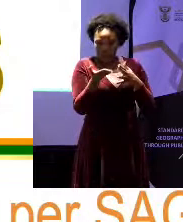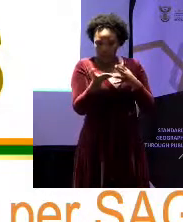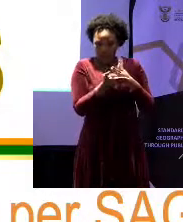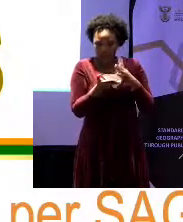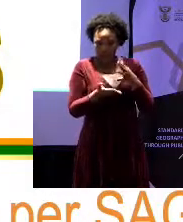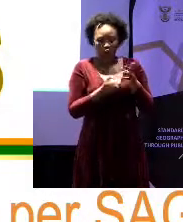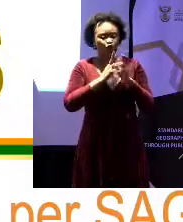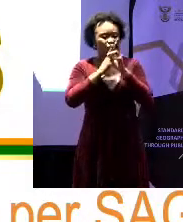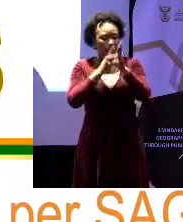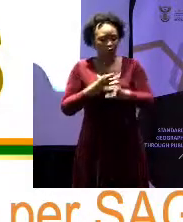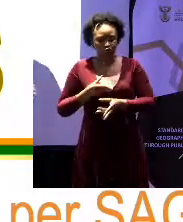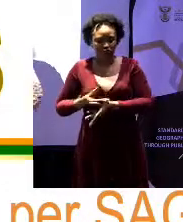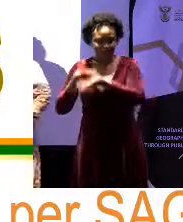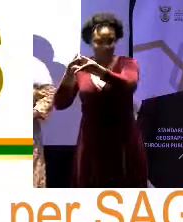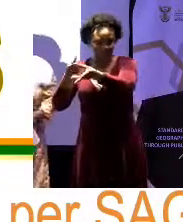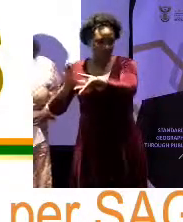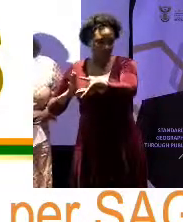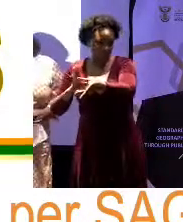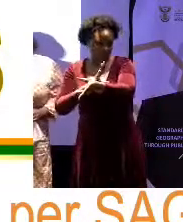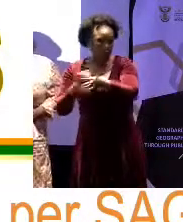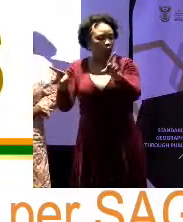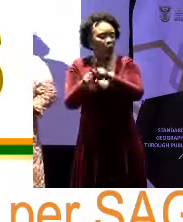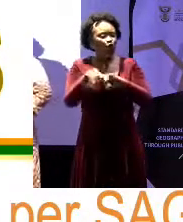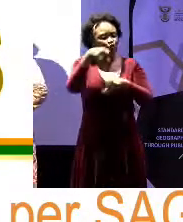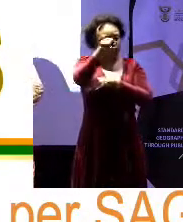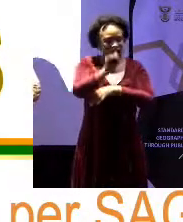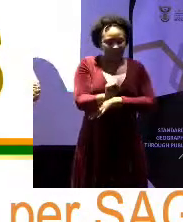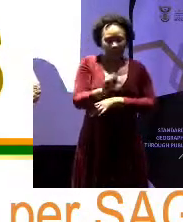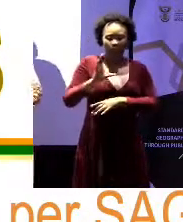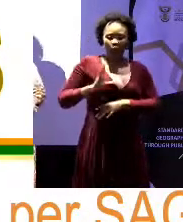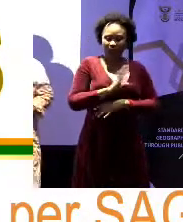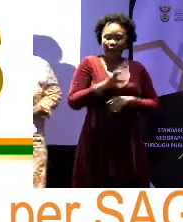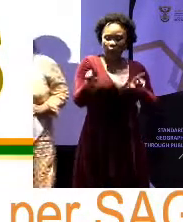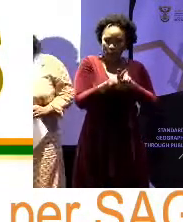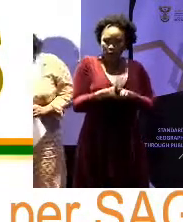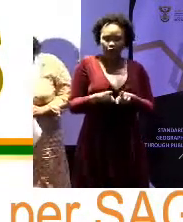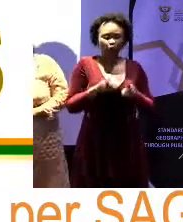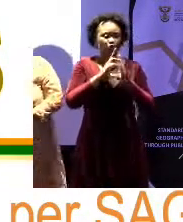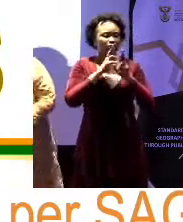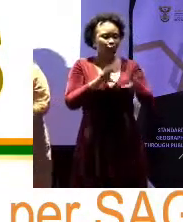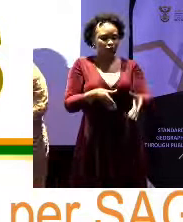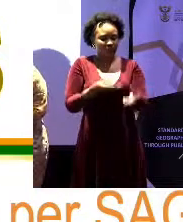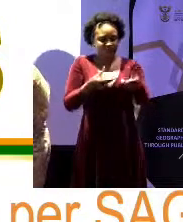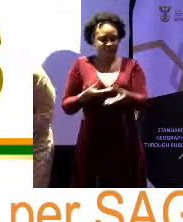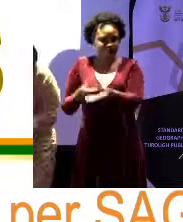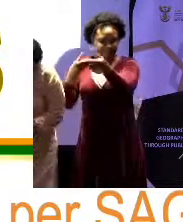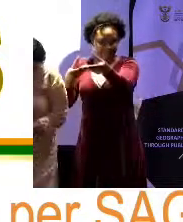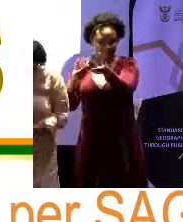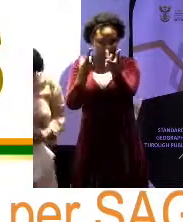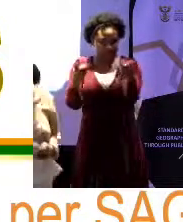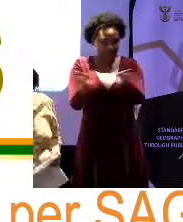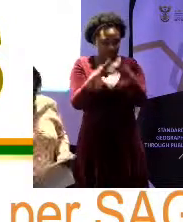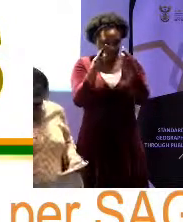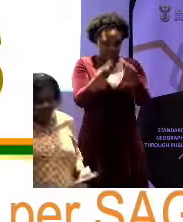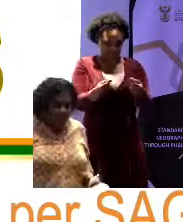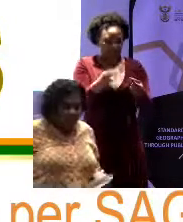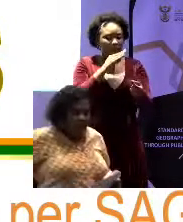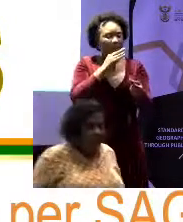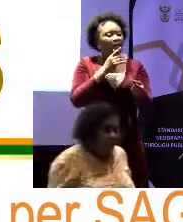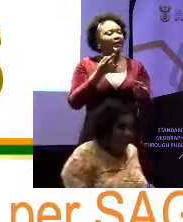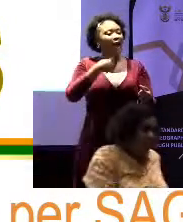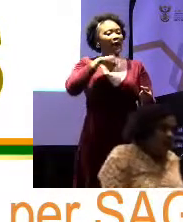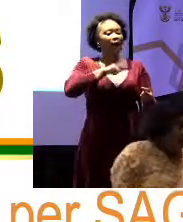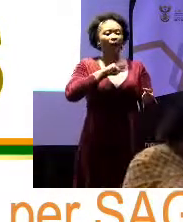whereas the subcommittees also provides the same reports to council as well. And it is our job to establish a regime that